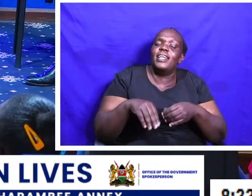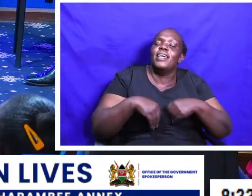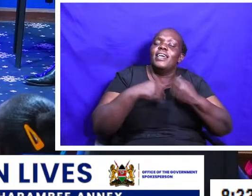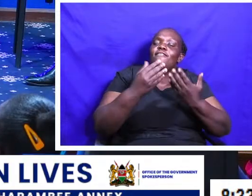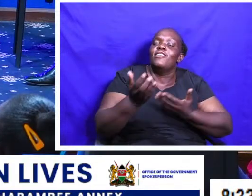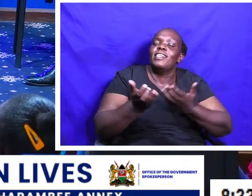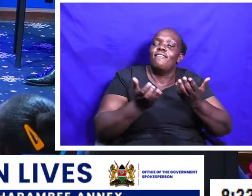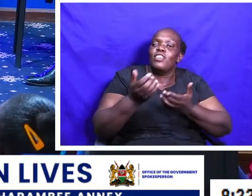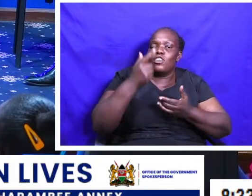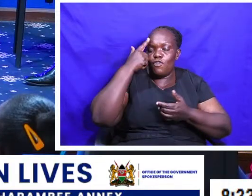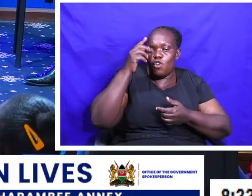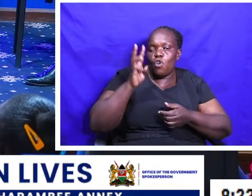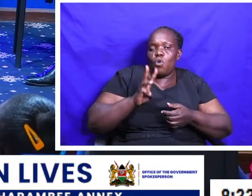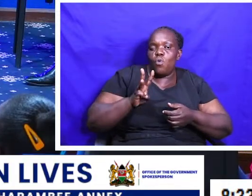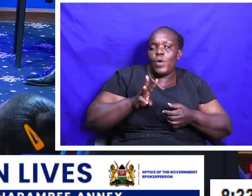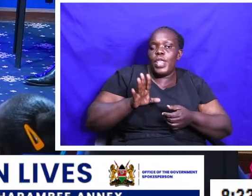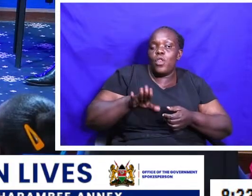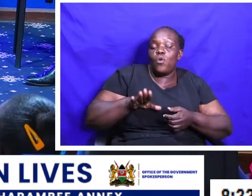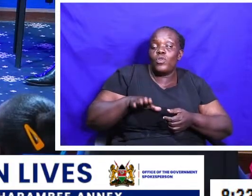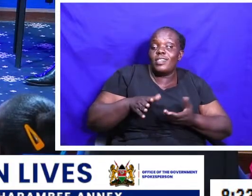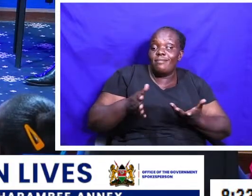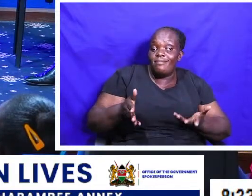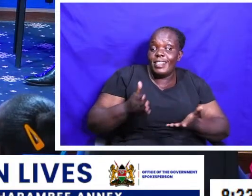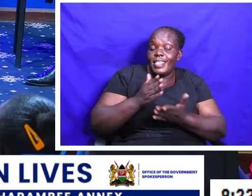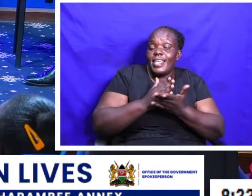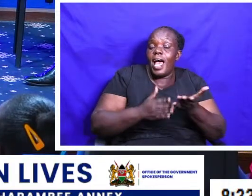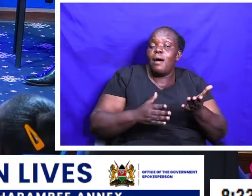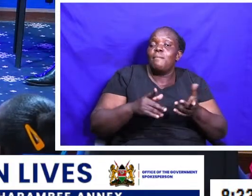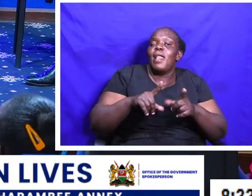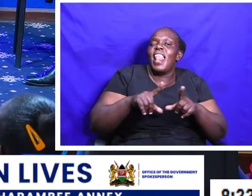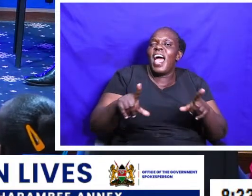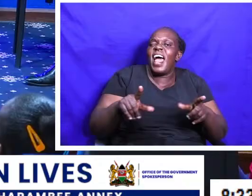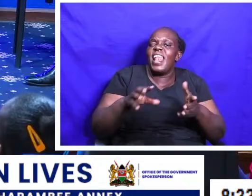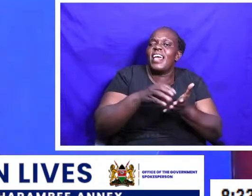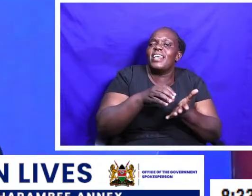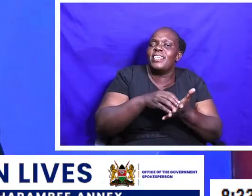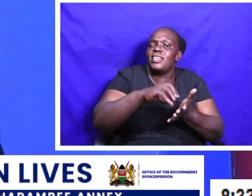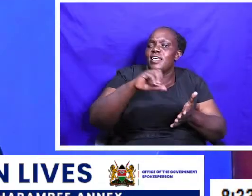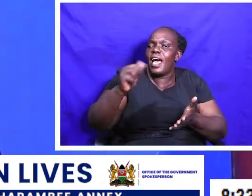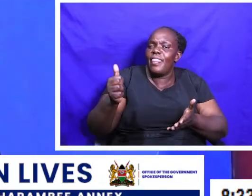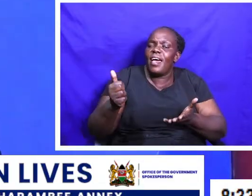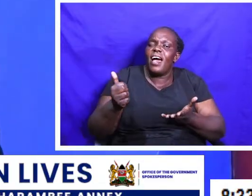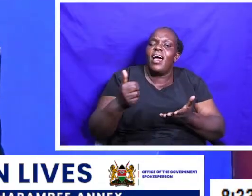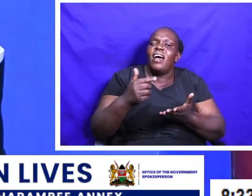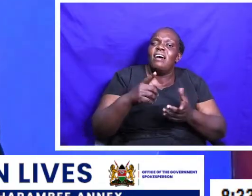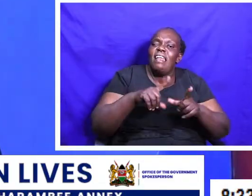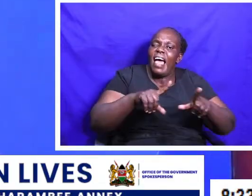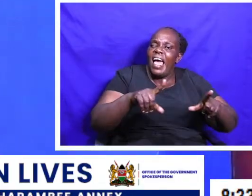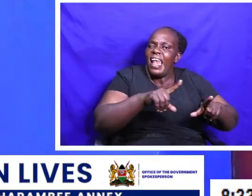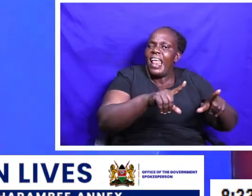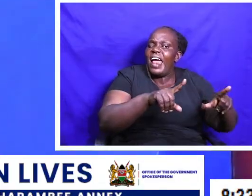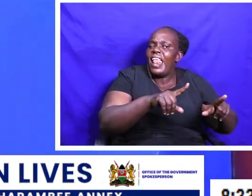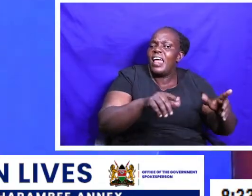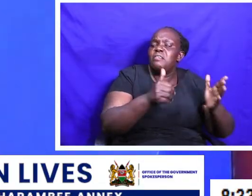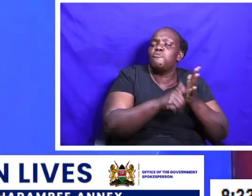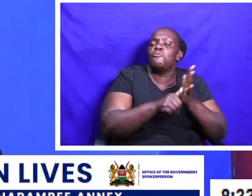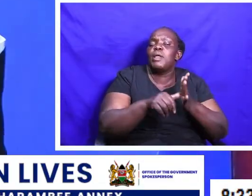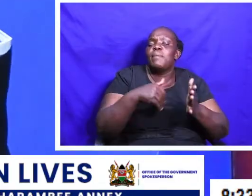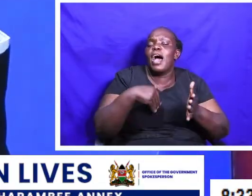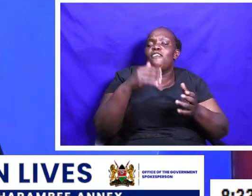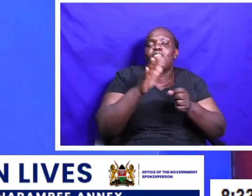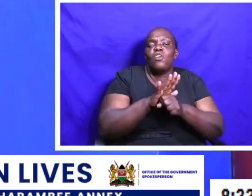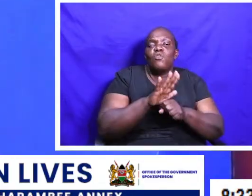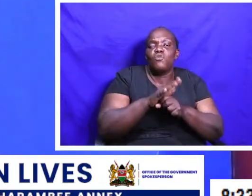those cases for widows. Some of them are land cases, other property cases, so that they're not dispossessed and